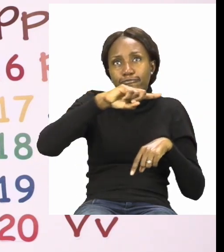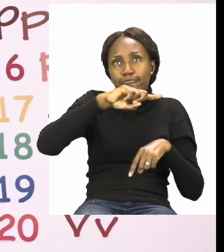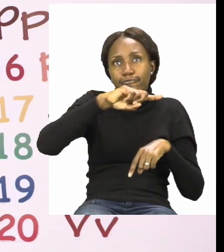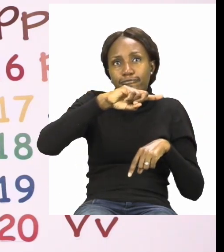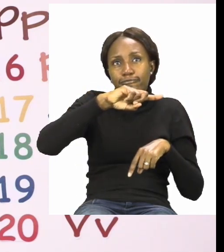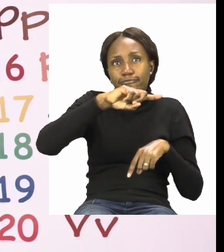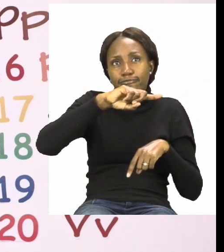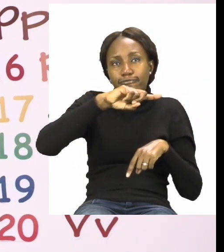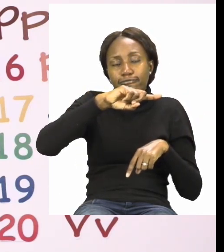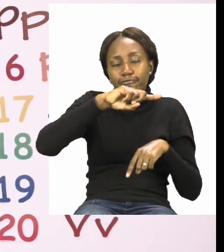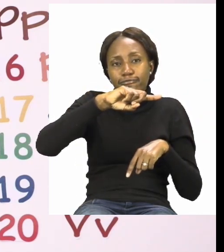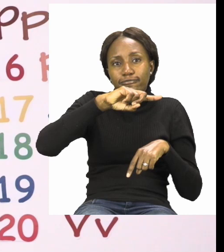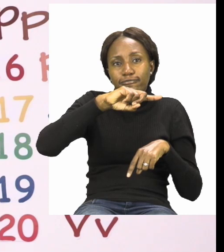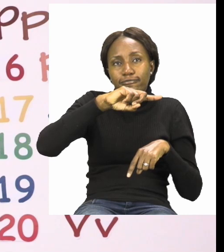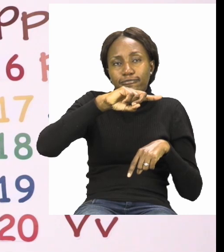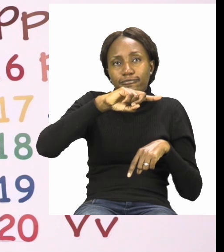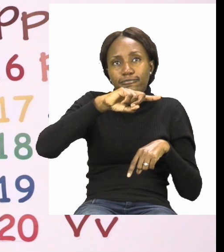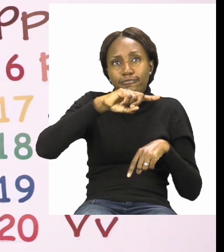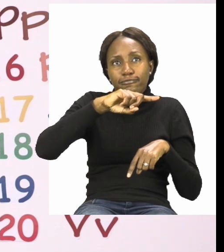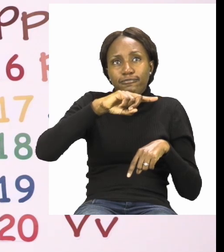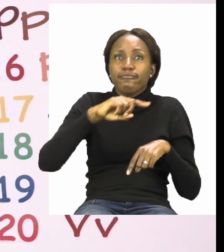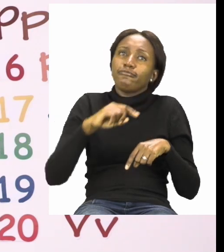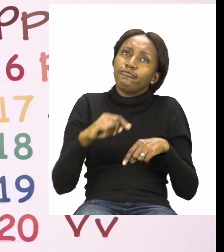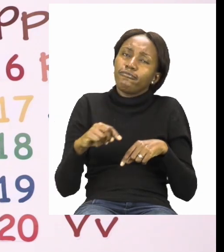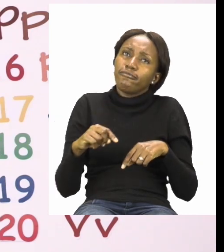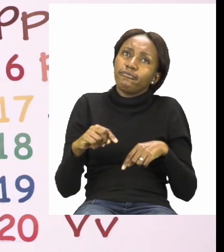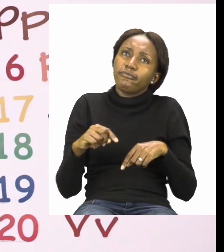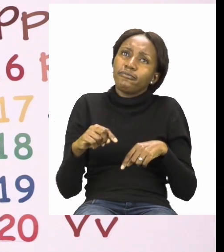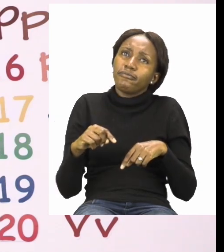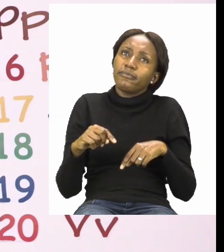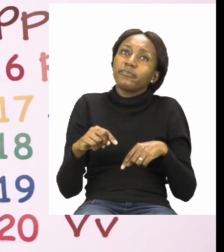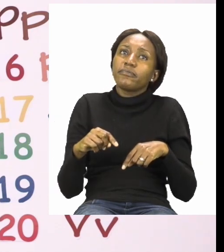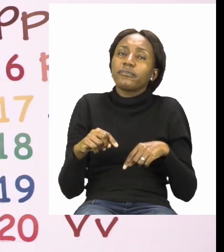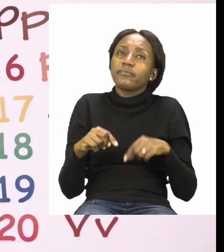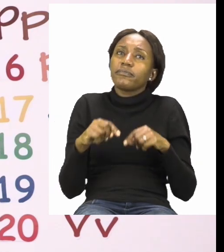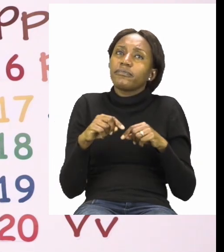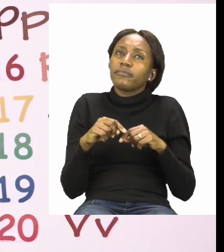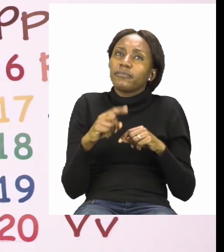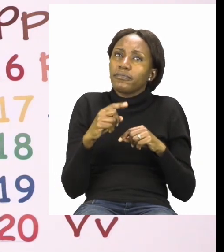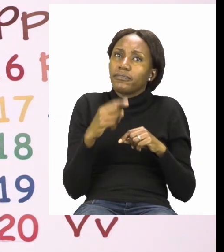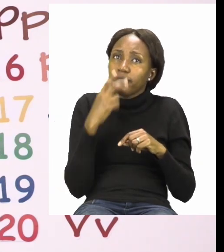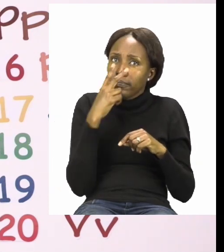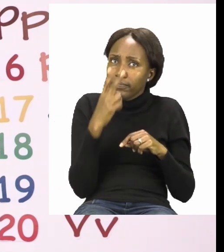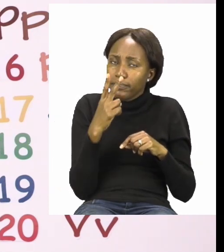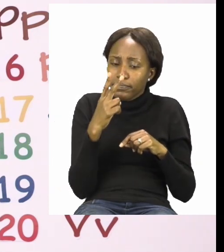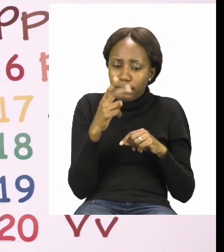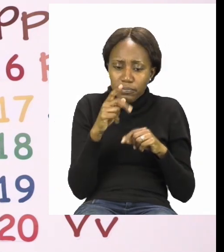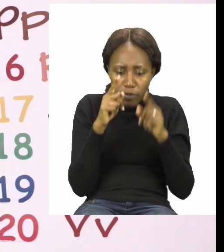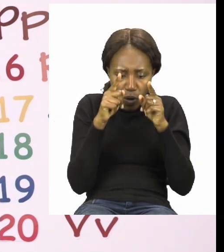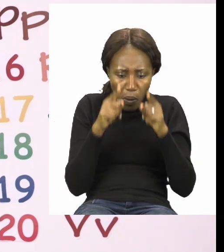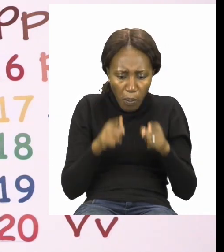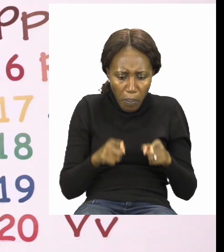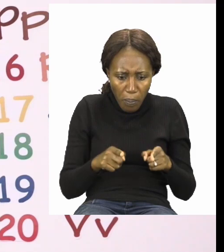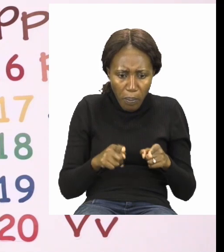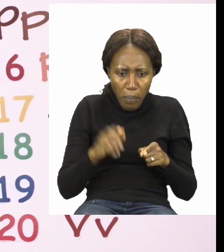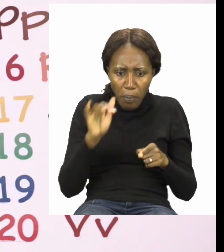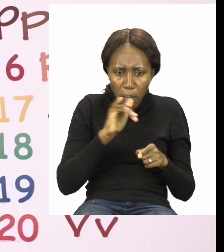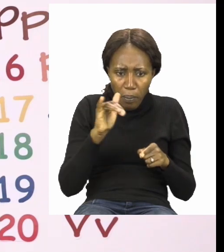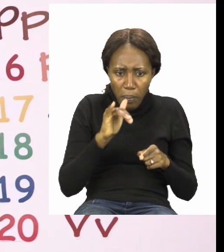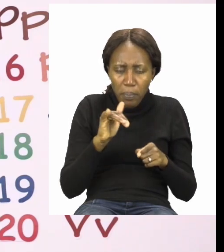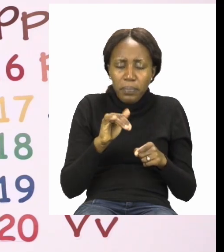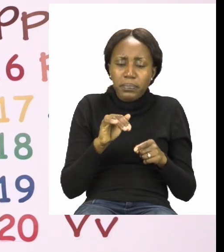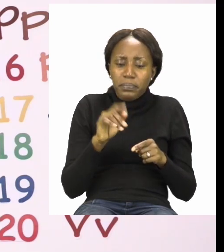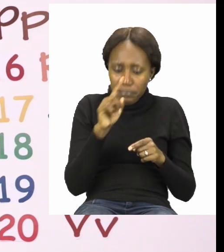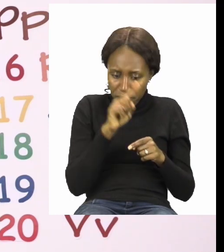the right. Now, if the arrow is pointing this way to the right, then that means, boys and girls,